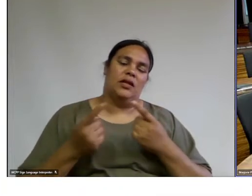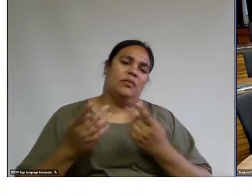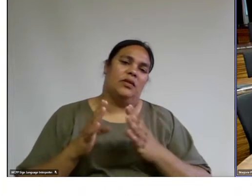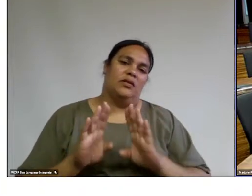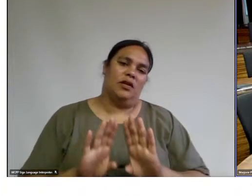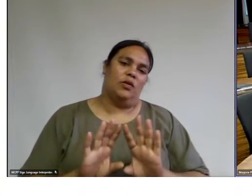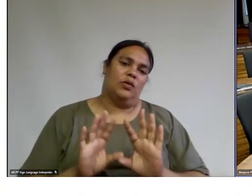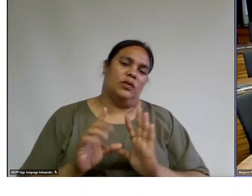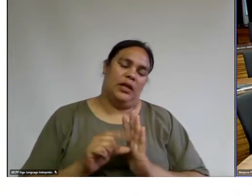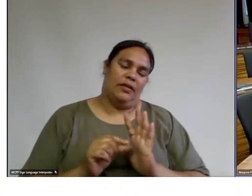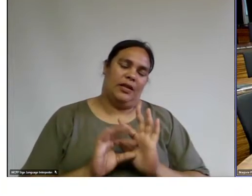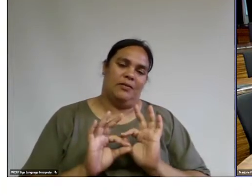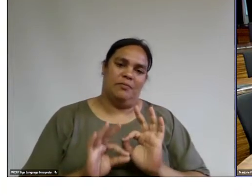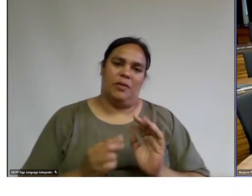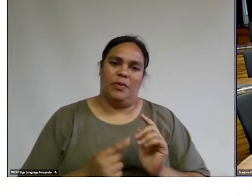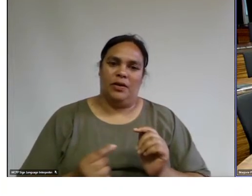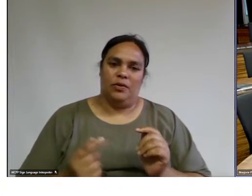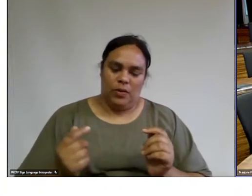there as well.